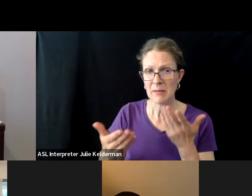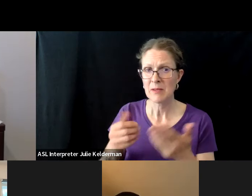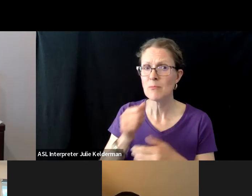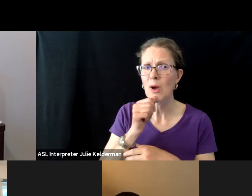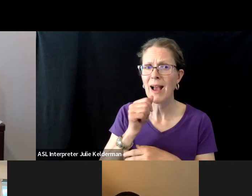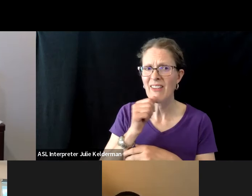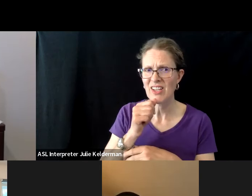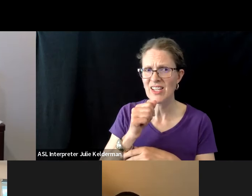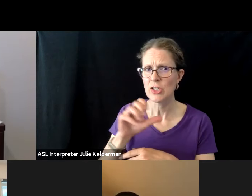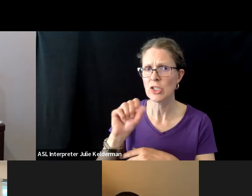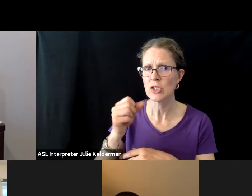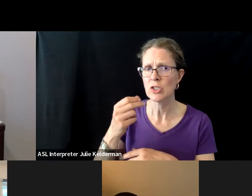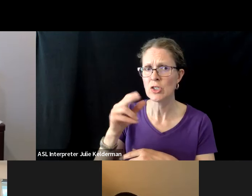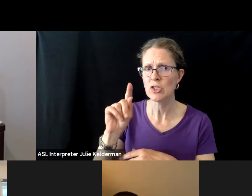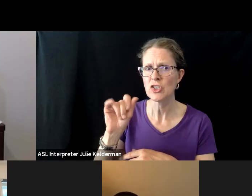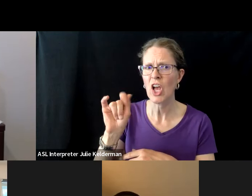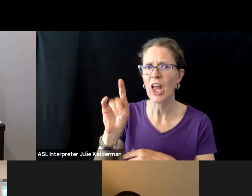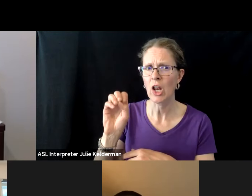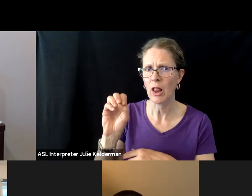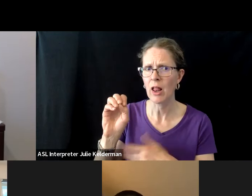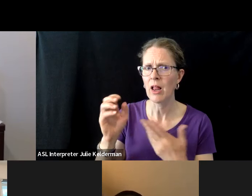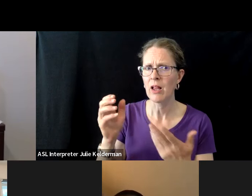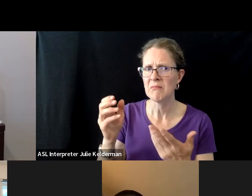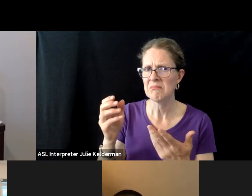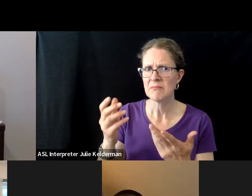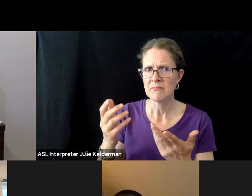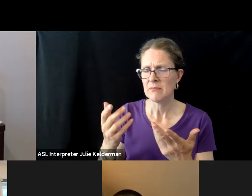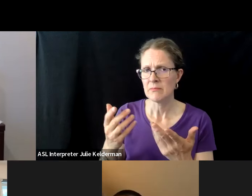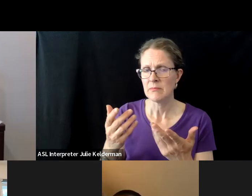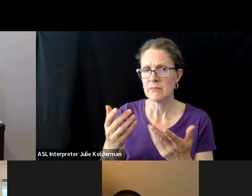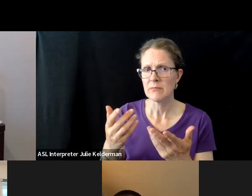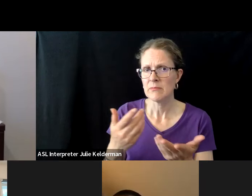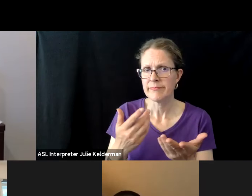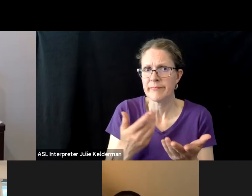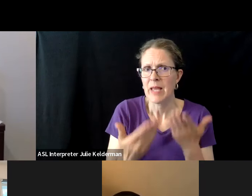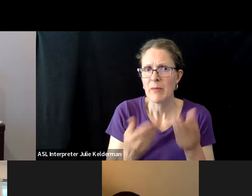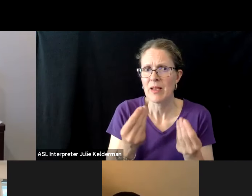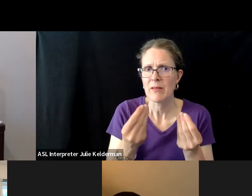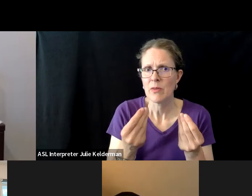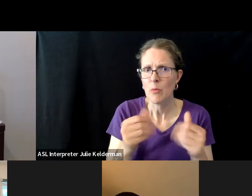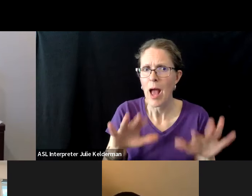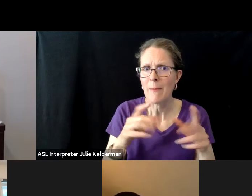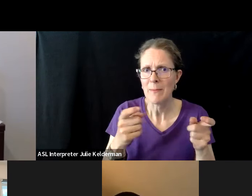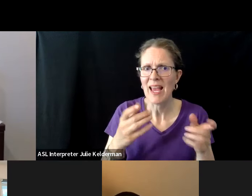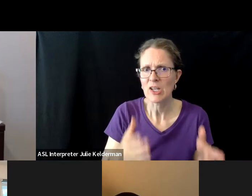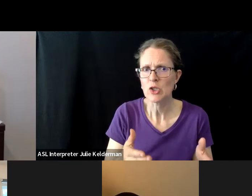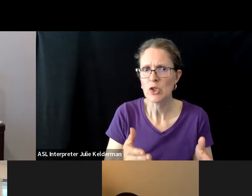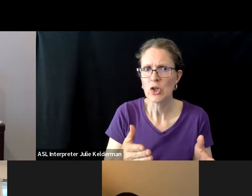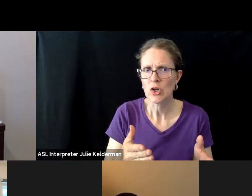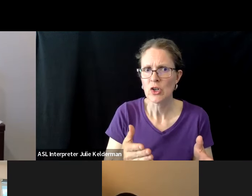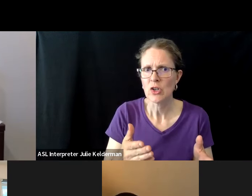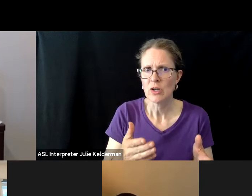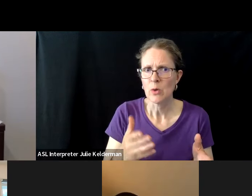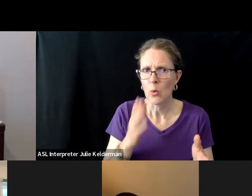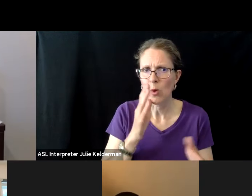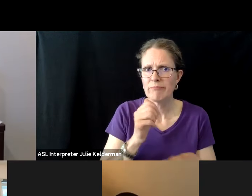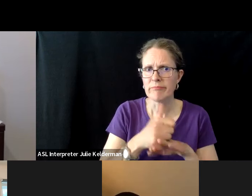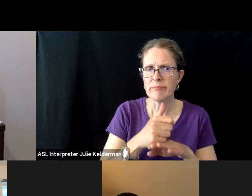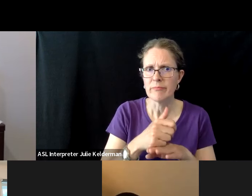shuttle based on what our property manager typically does in these. And I think that's a good idea. Help people get around, to your